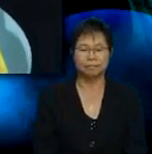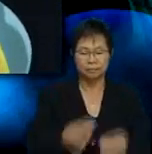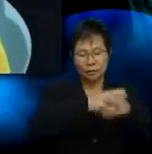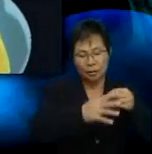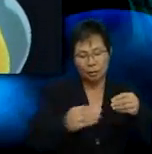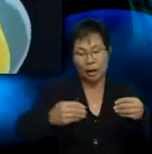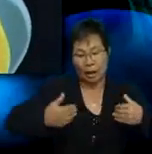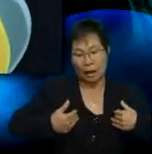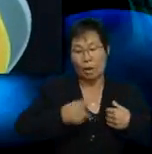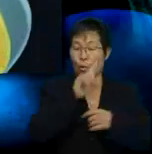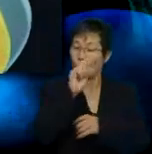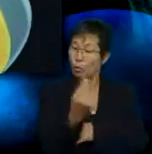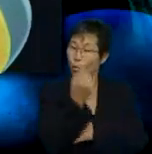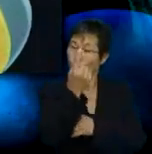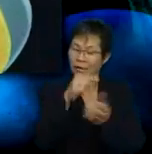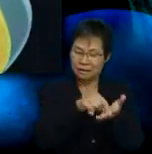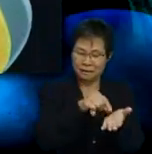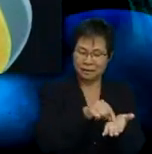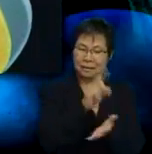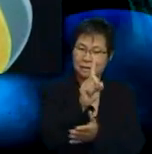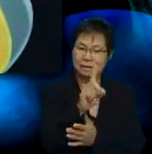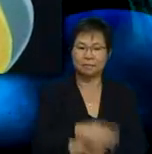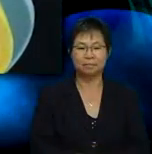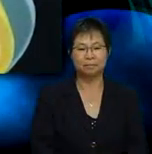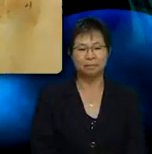A mango has only one seed.